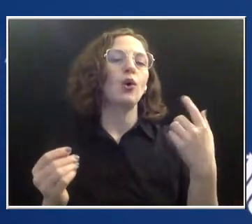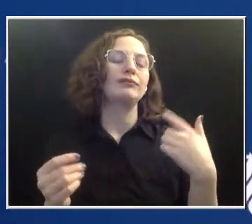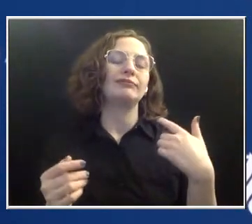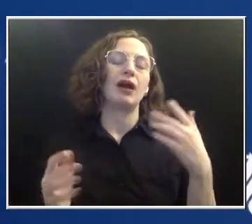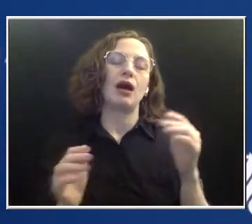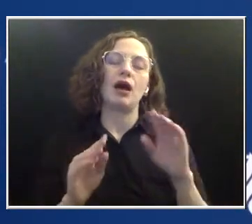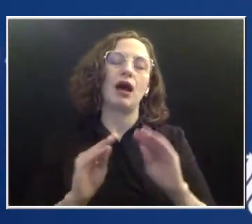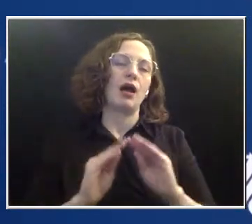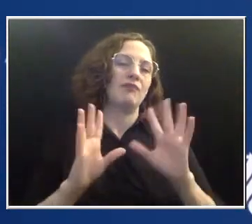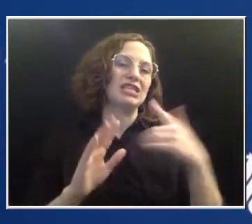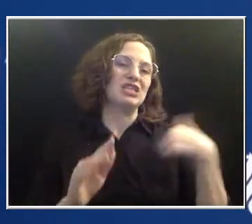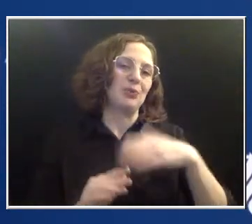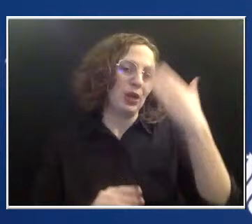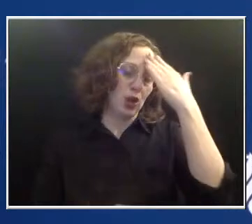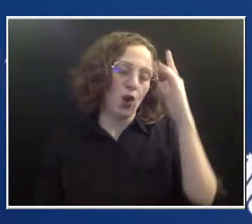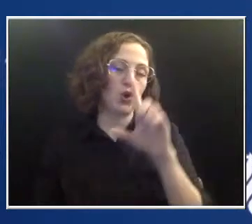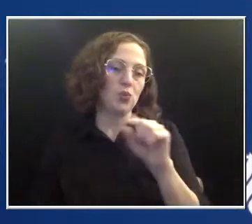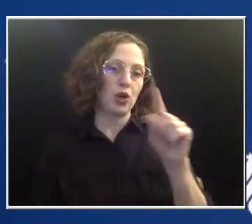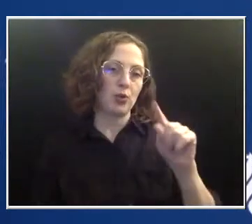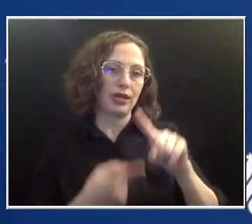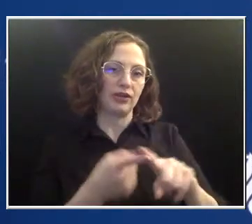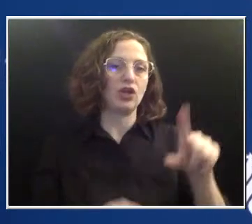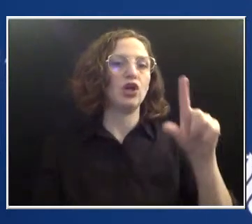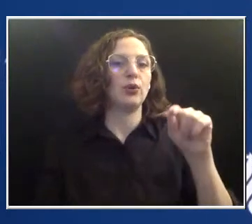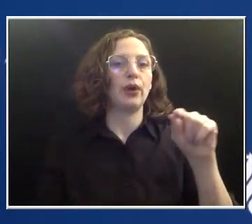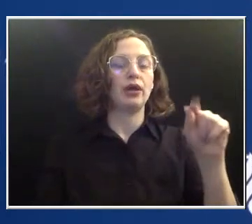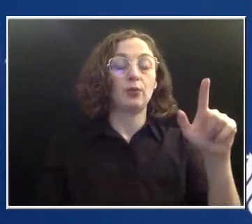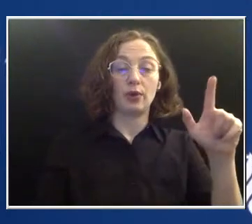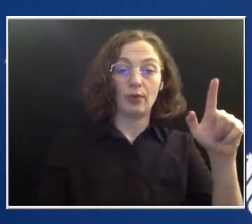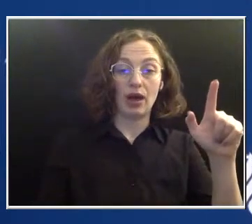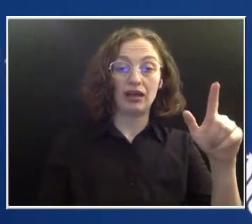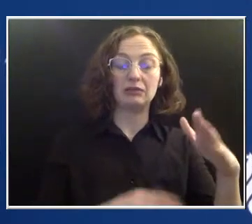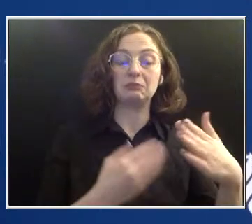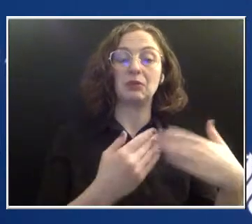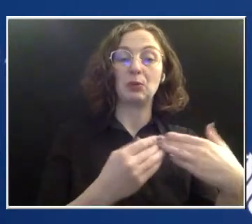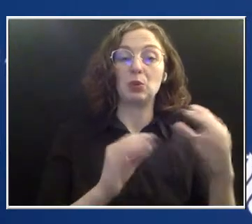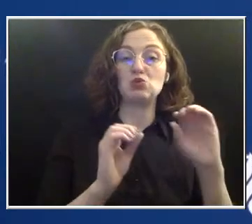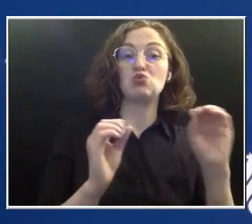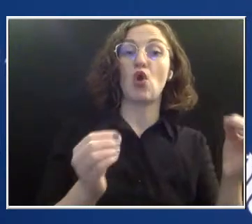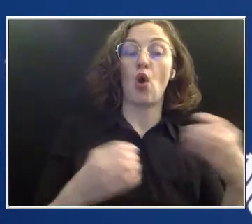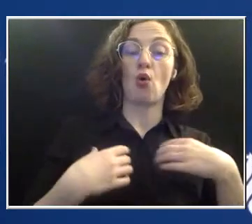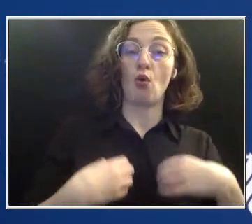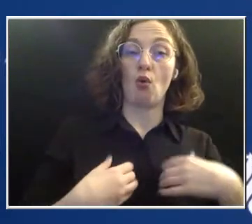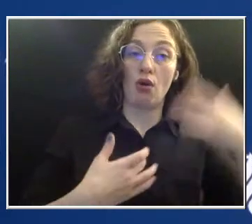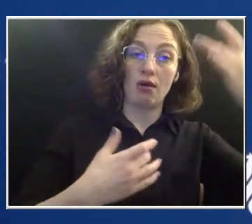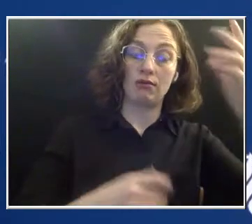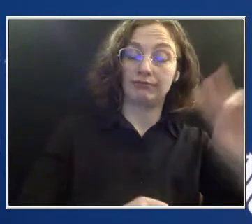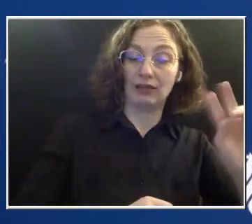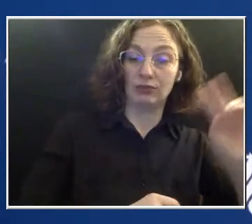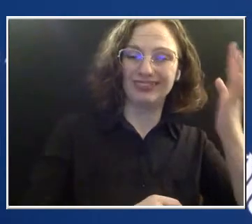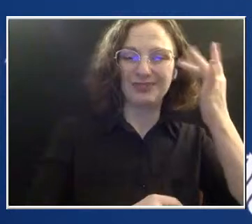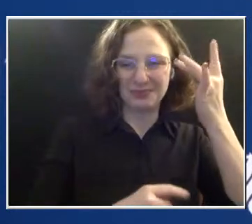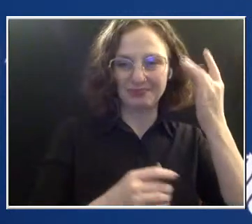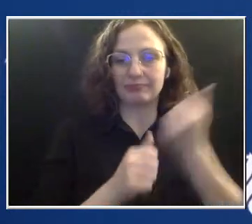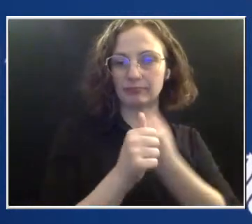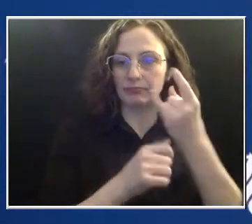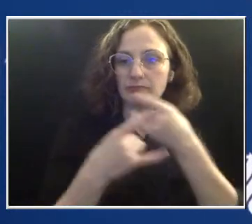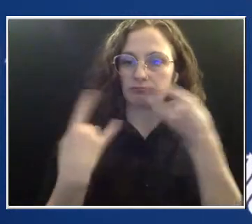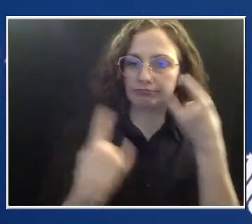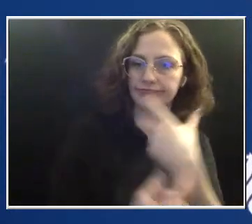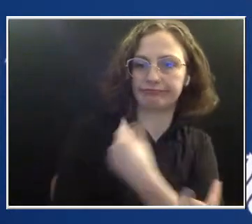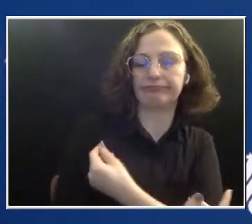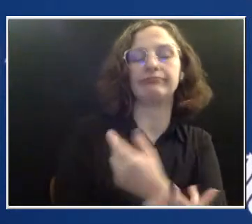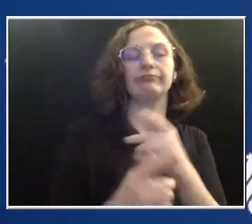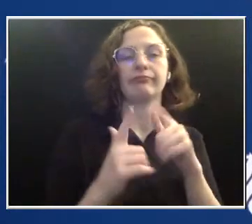was hardly any respiratory viral illness. But hopefully we are starting to see this initial peak. We know school is going back. Kids will probably still